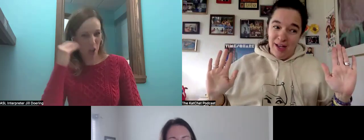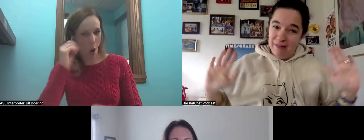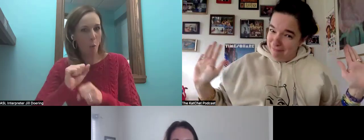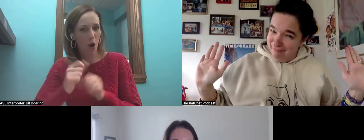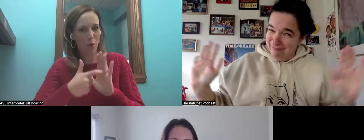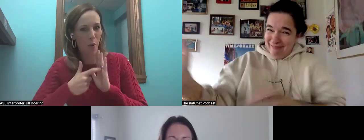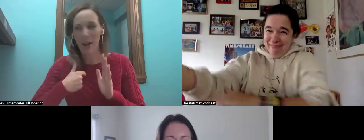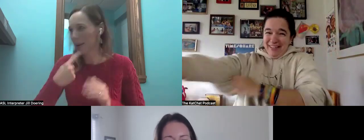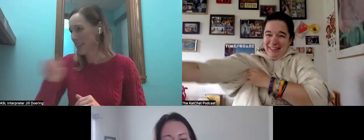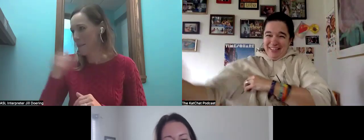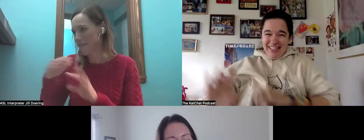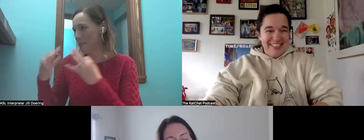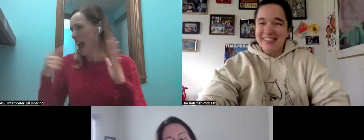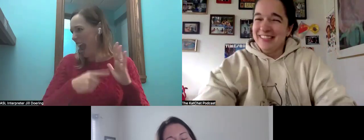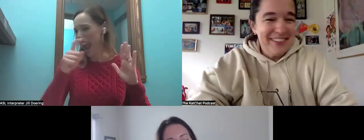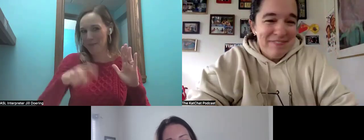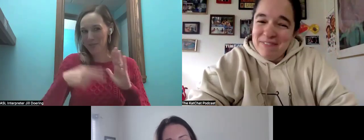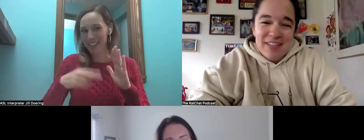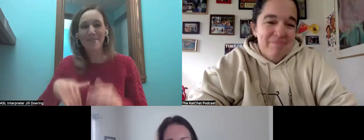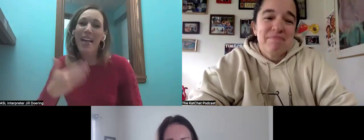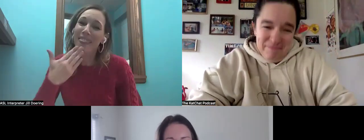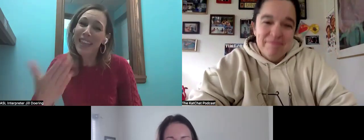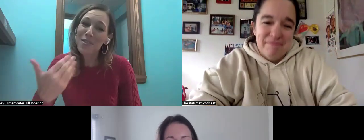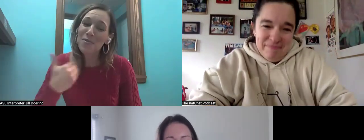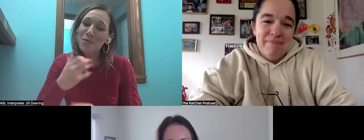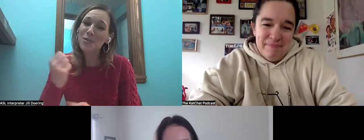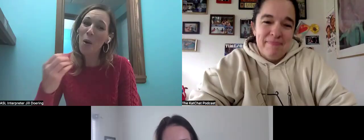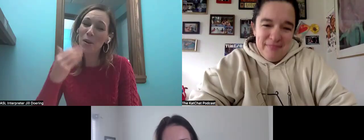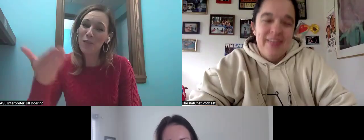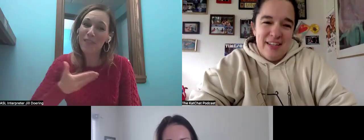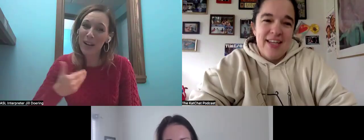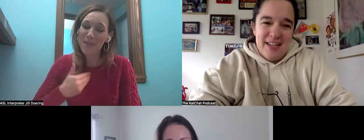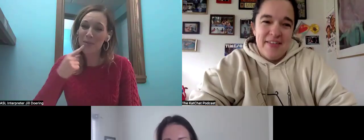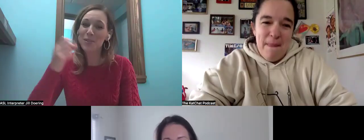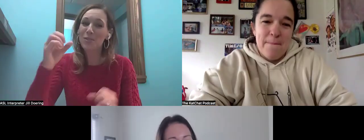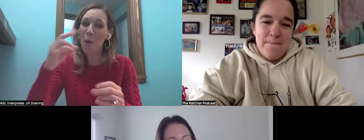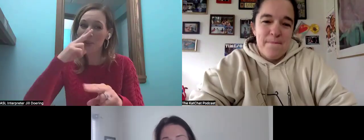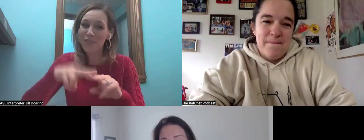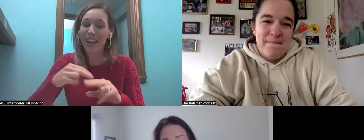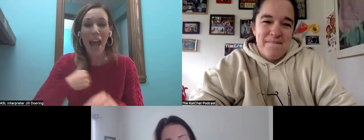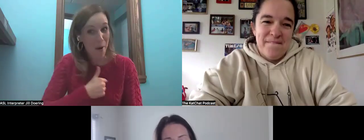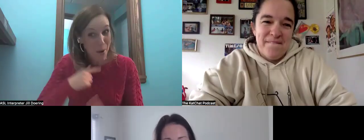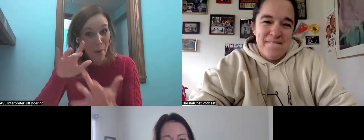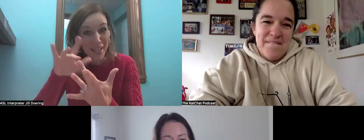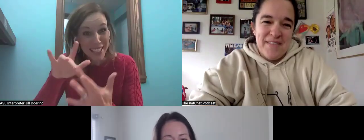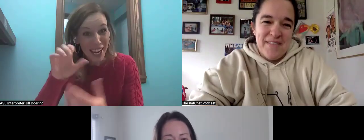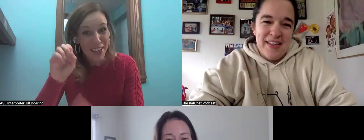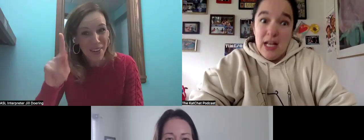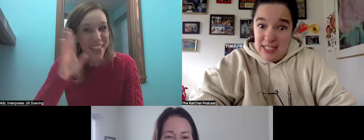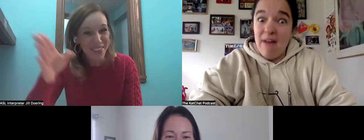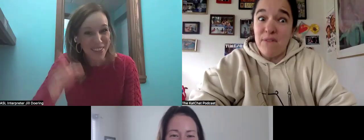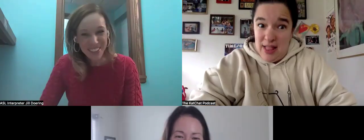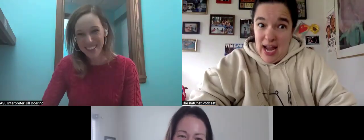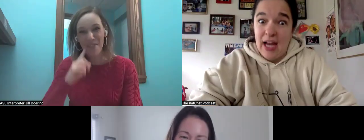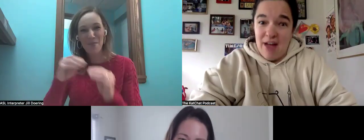required. Thank you so much for having me. It was so much fun, and we will be in touch, I'm sure, in the future for